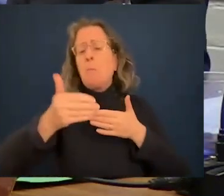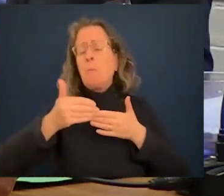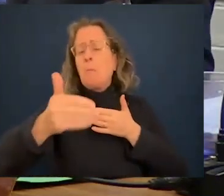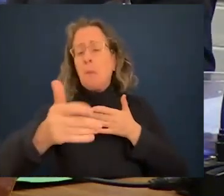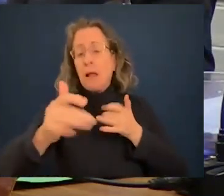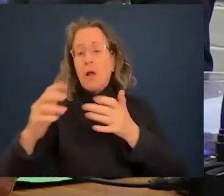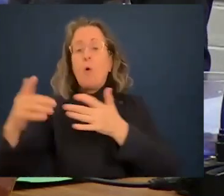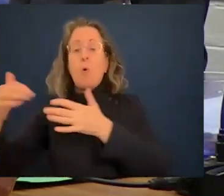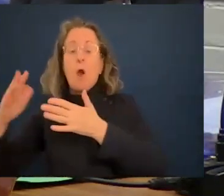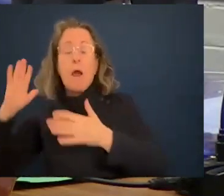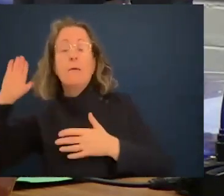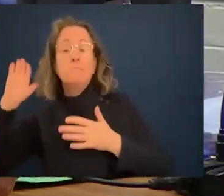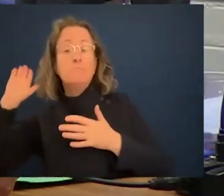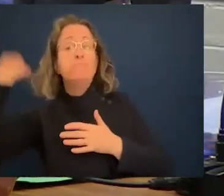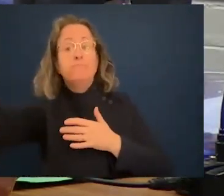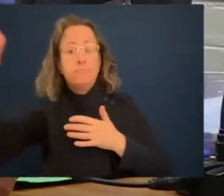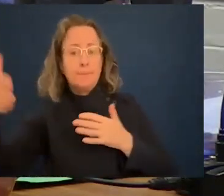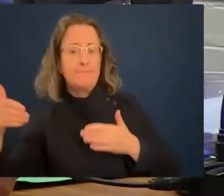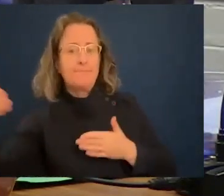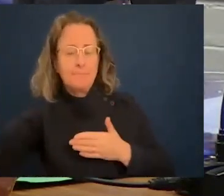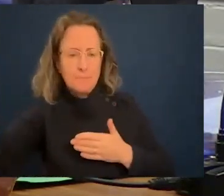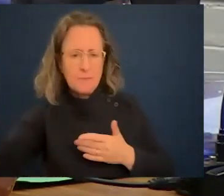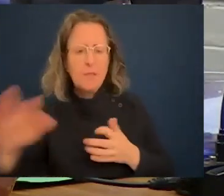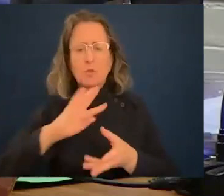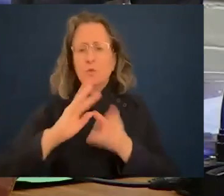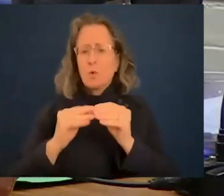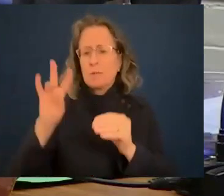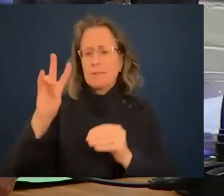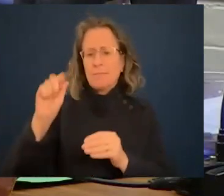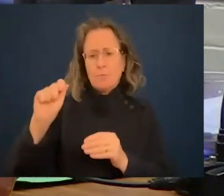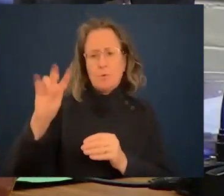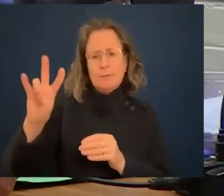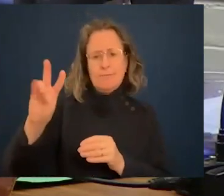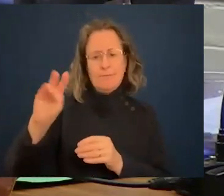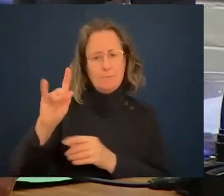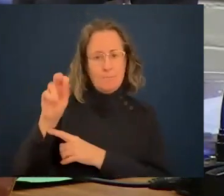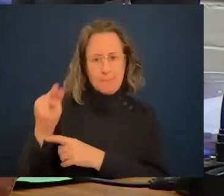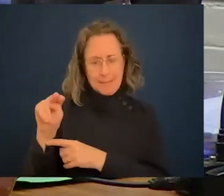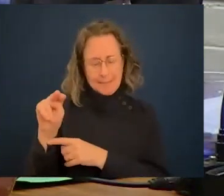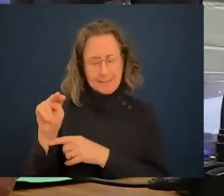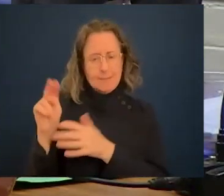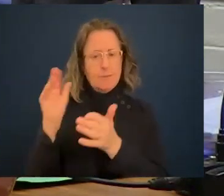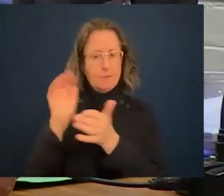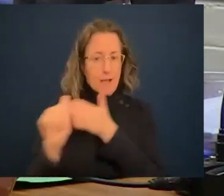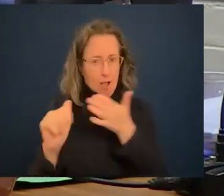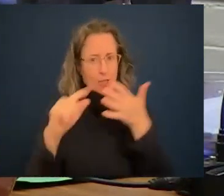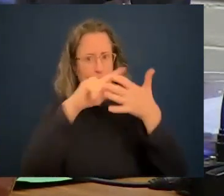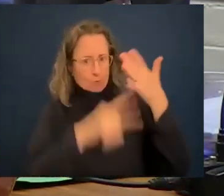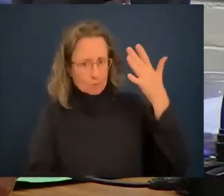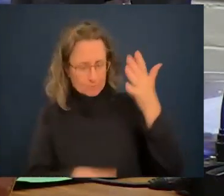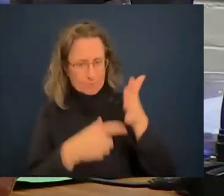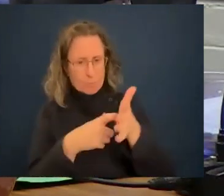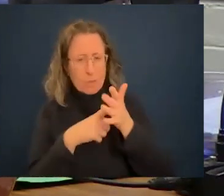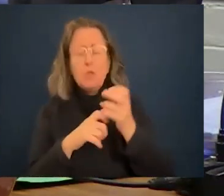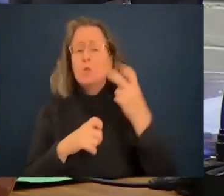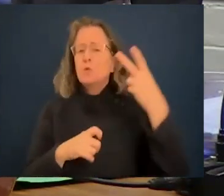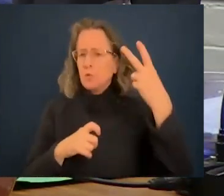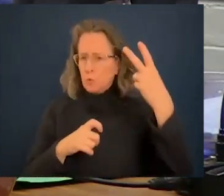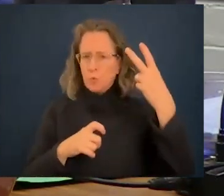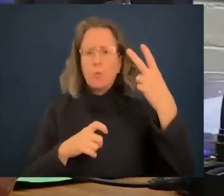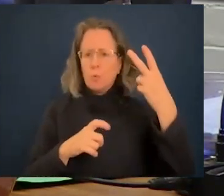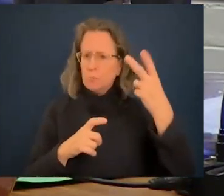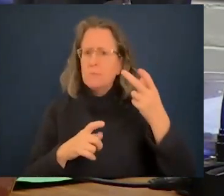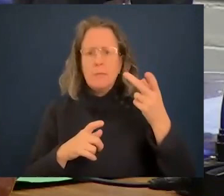7.7 million dollars worth of projects there were two however uh immediate needs projects higher priority projects